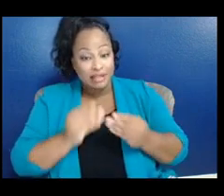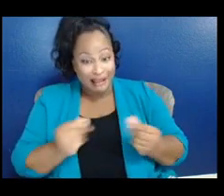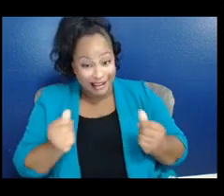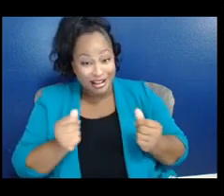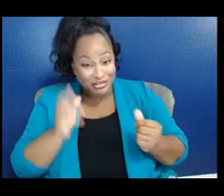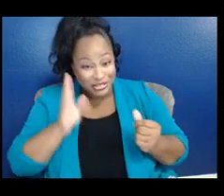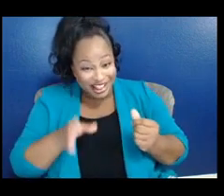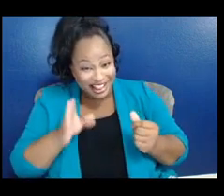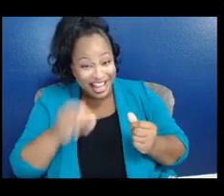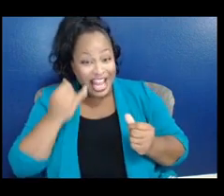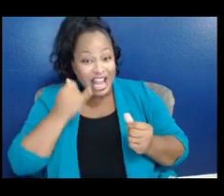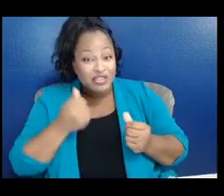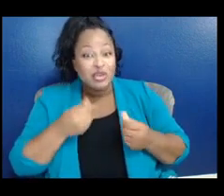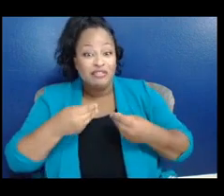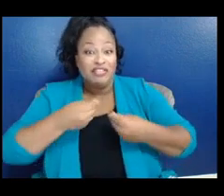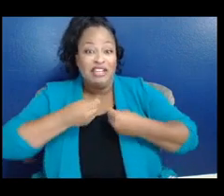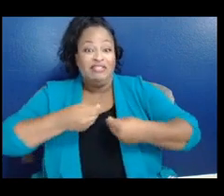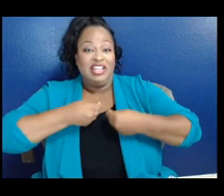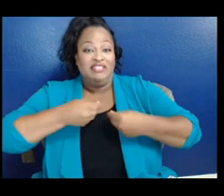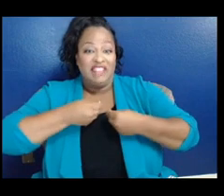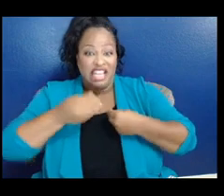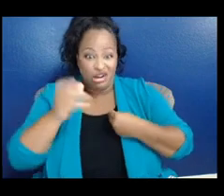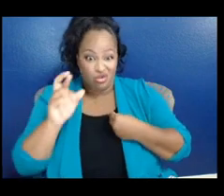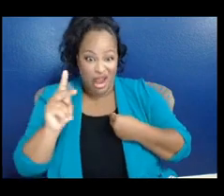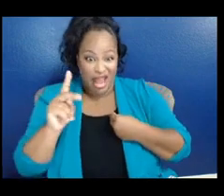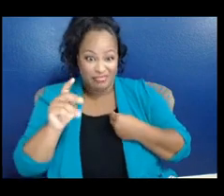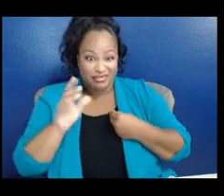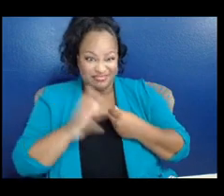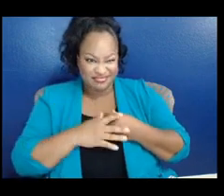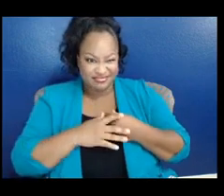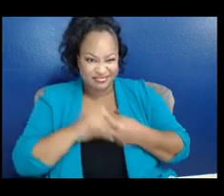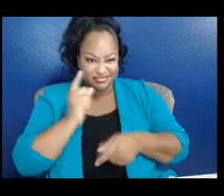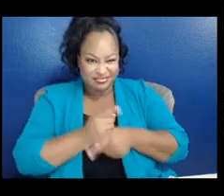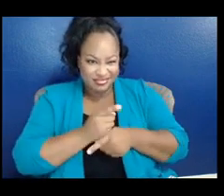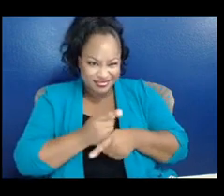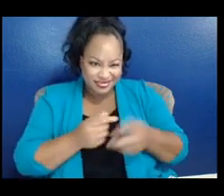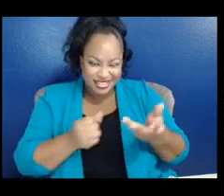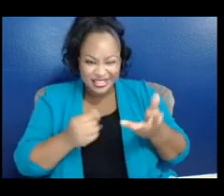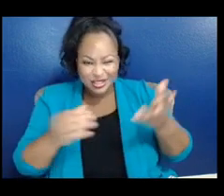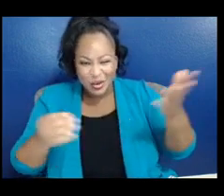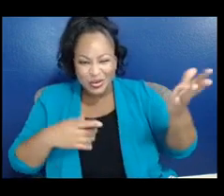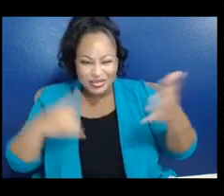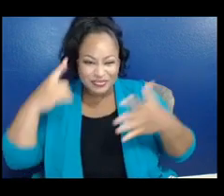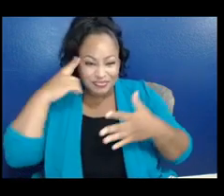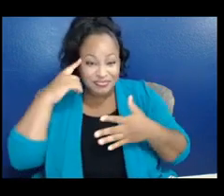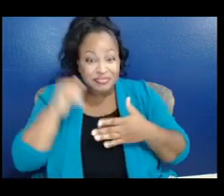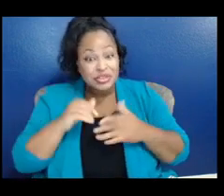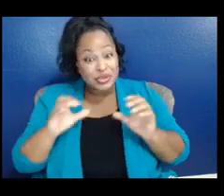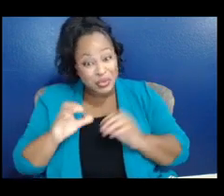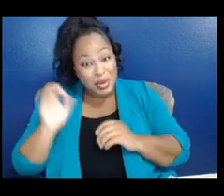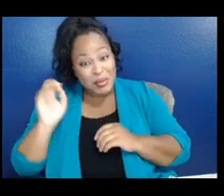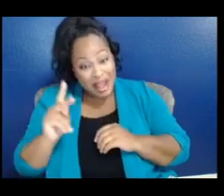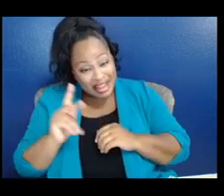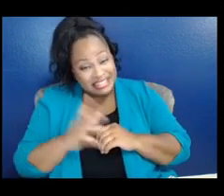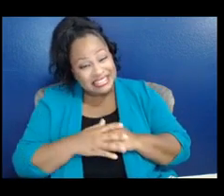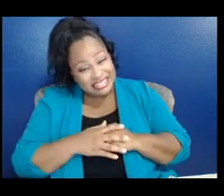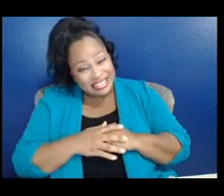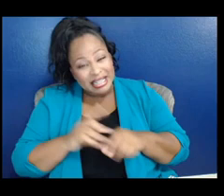keep feeding yourself crap. Right. So you might think it's doing okay, but